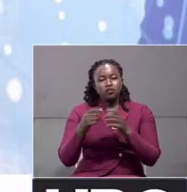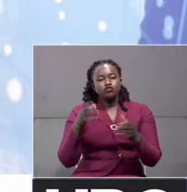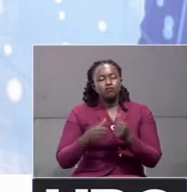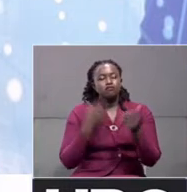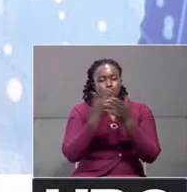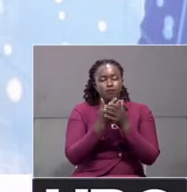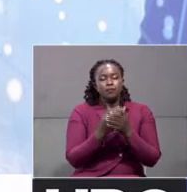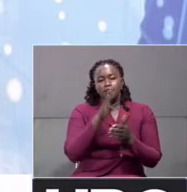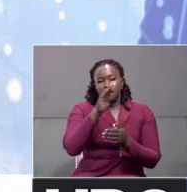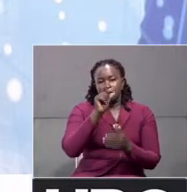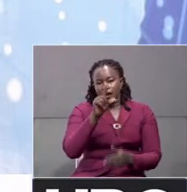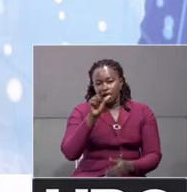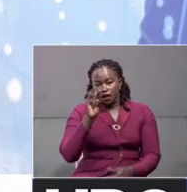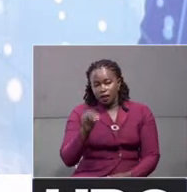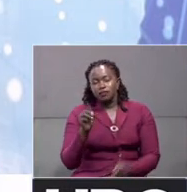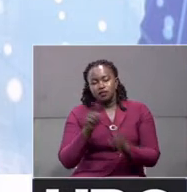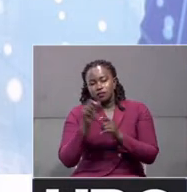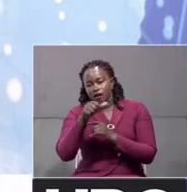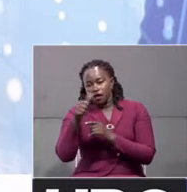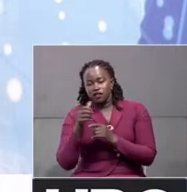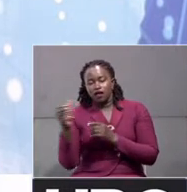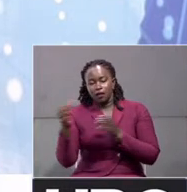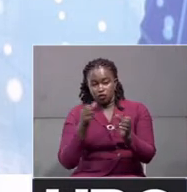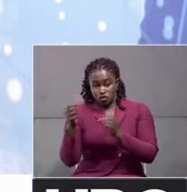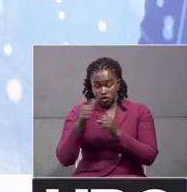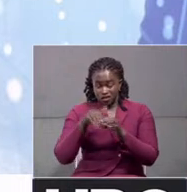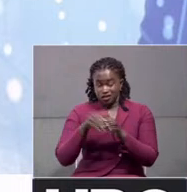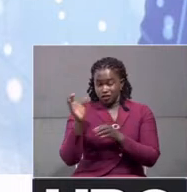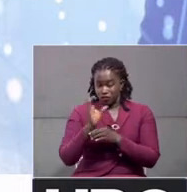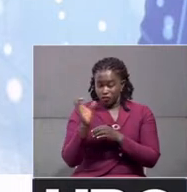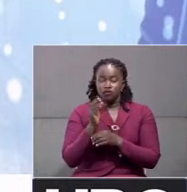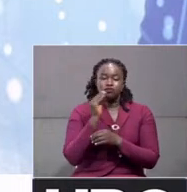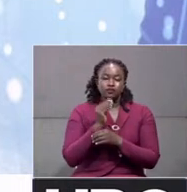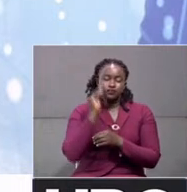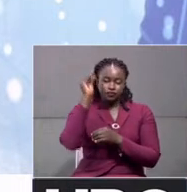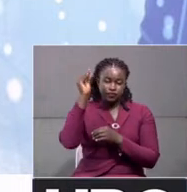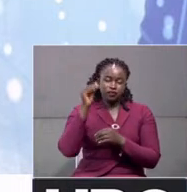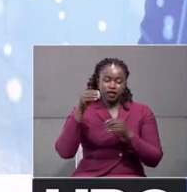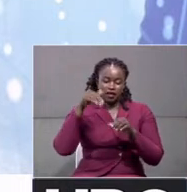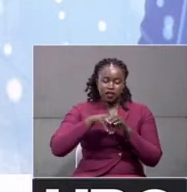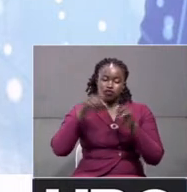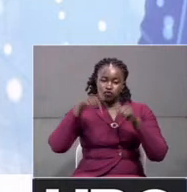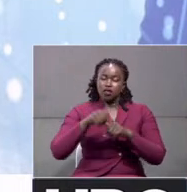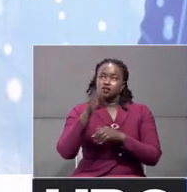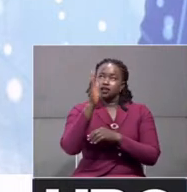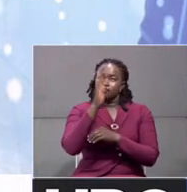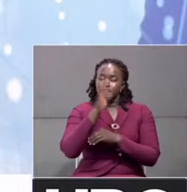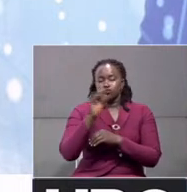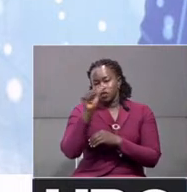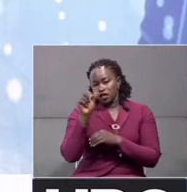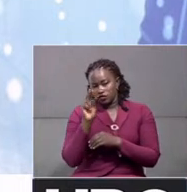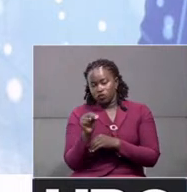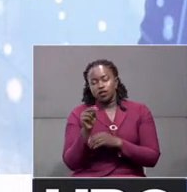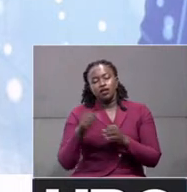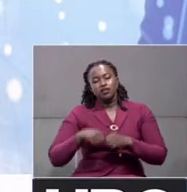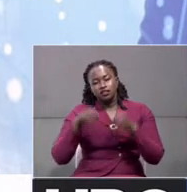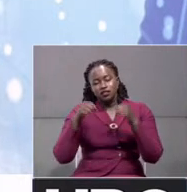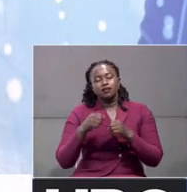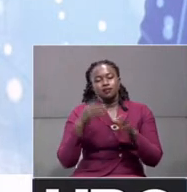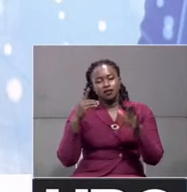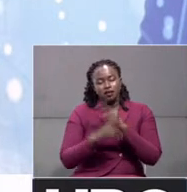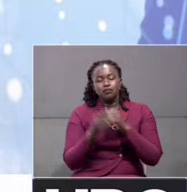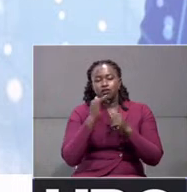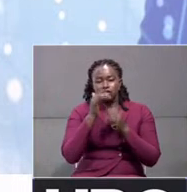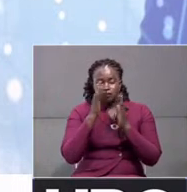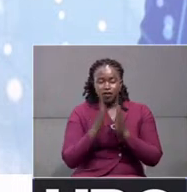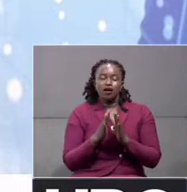Balam and other ex-officials recently appointed in the cabinet took oath during today's afternoon session, chaired by the Deputy